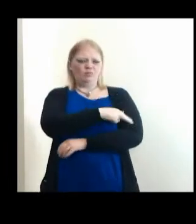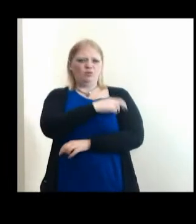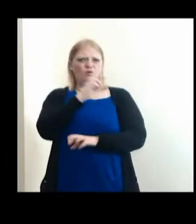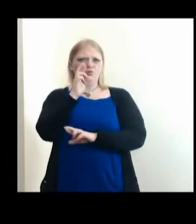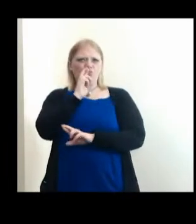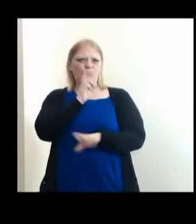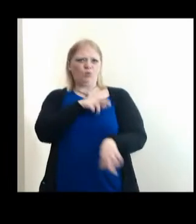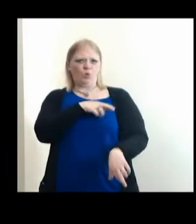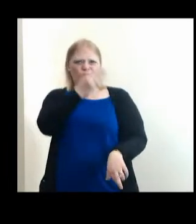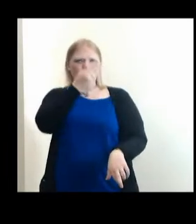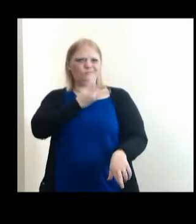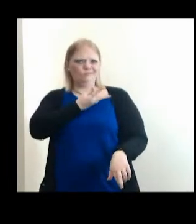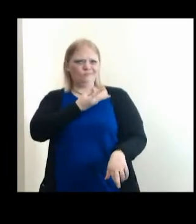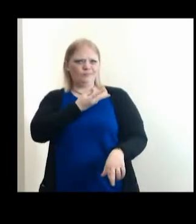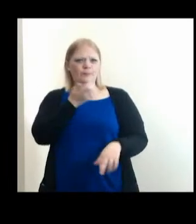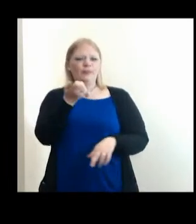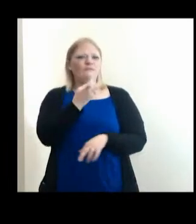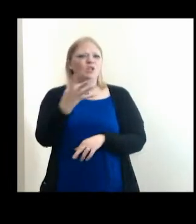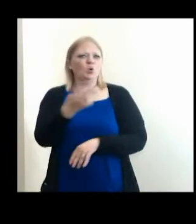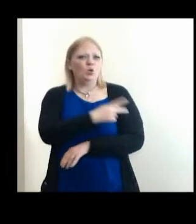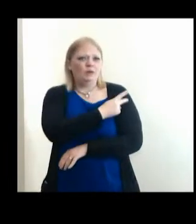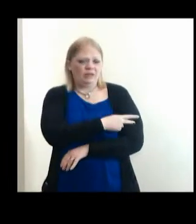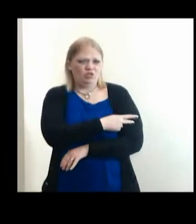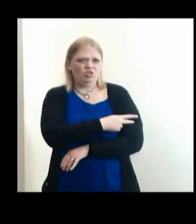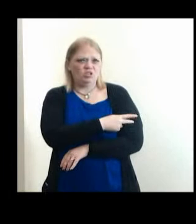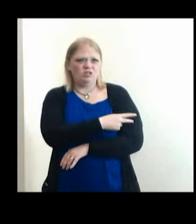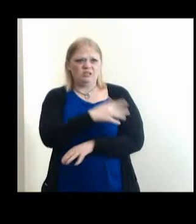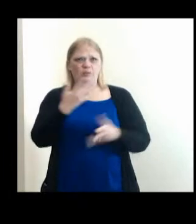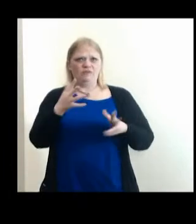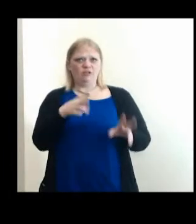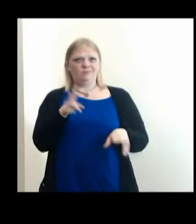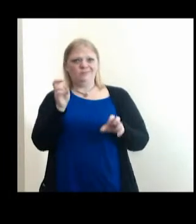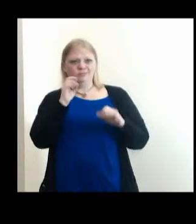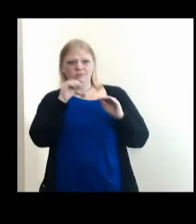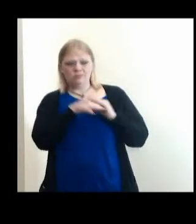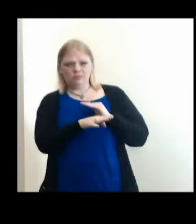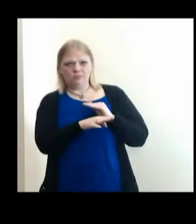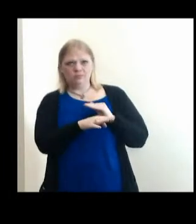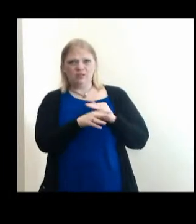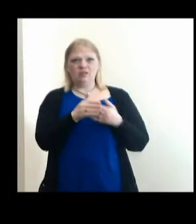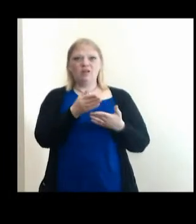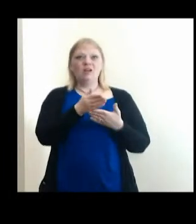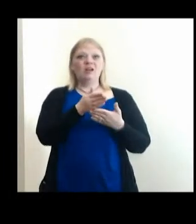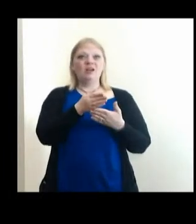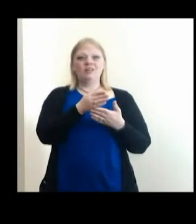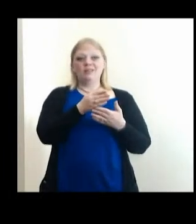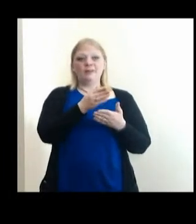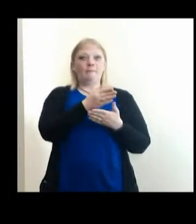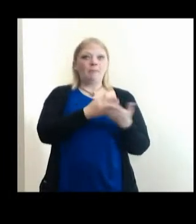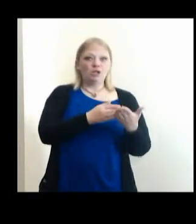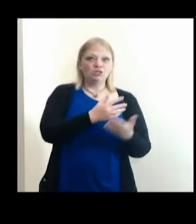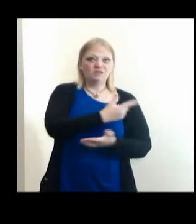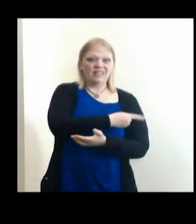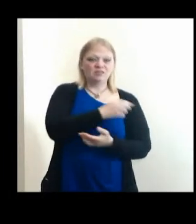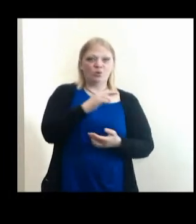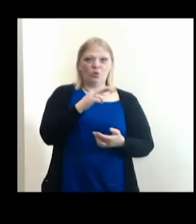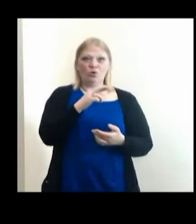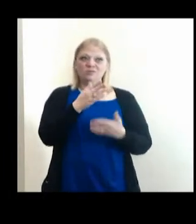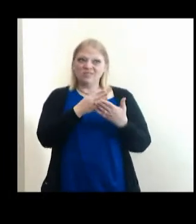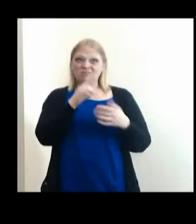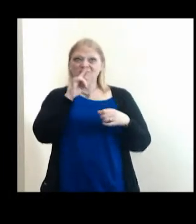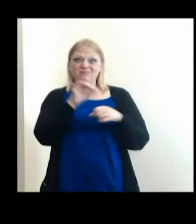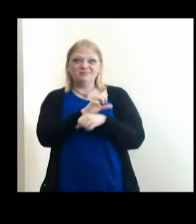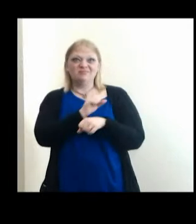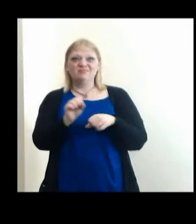reported just a few patients that have been admitted either just partially vaccinated or in some have been actually